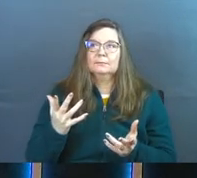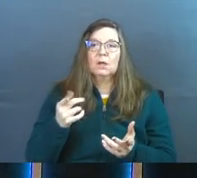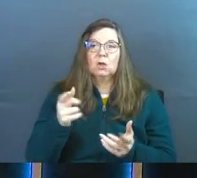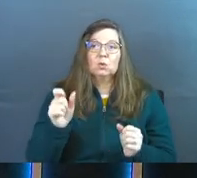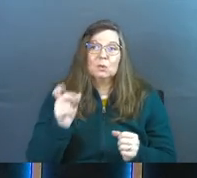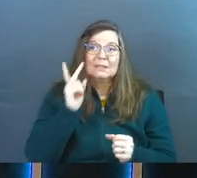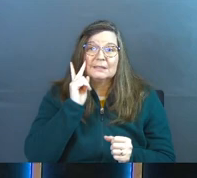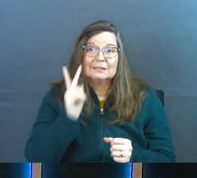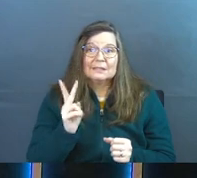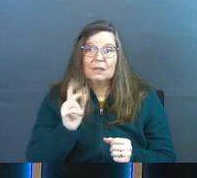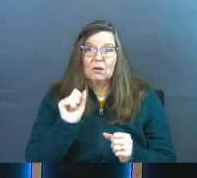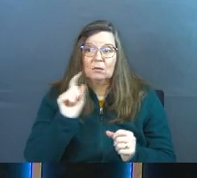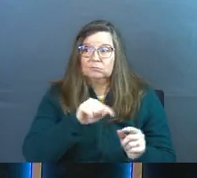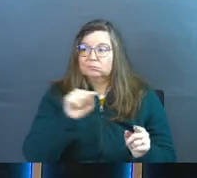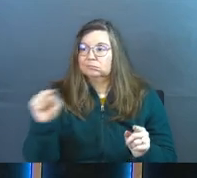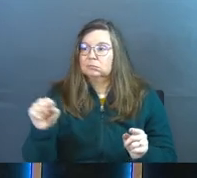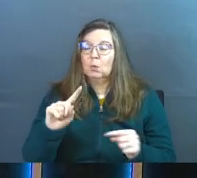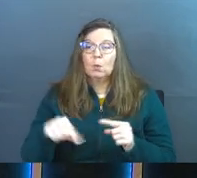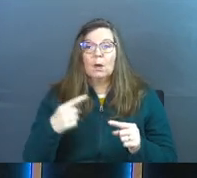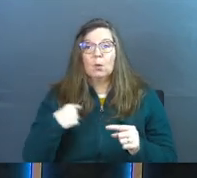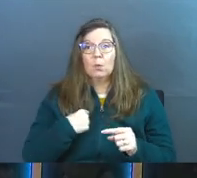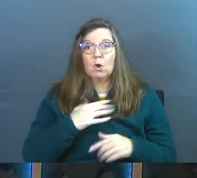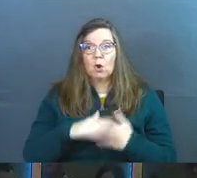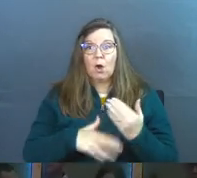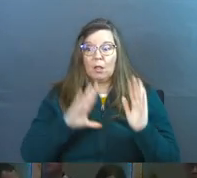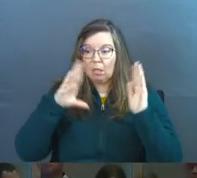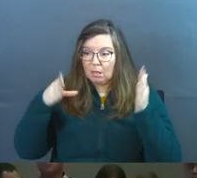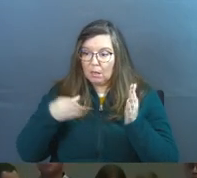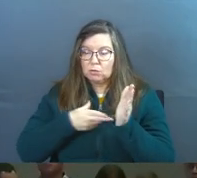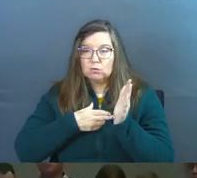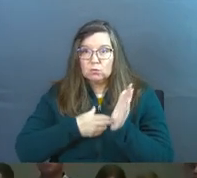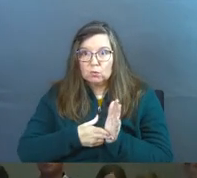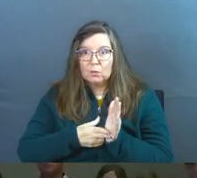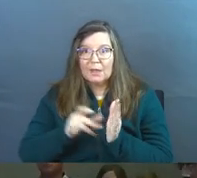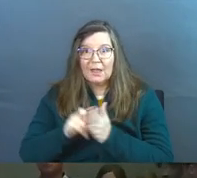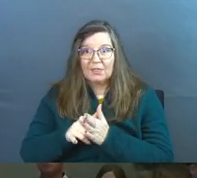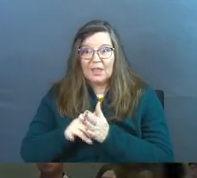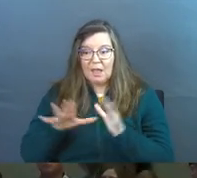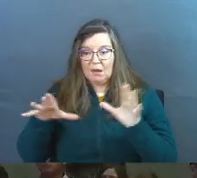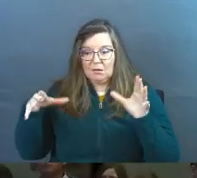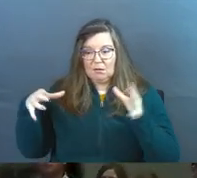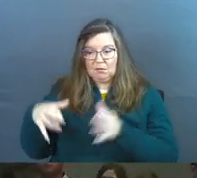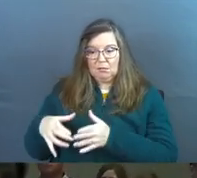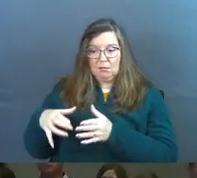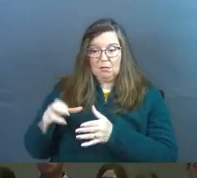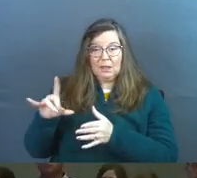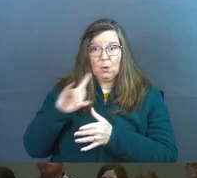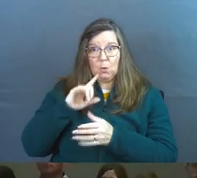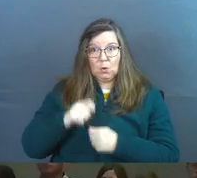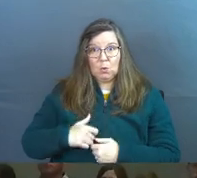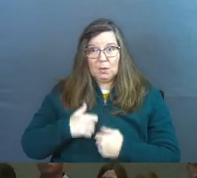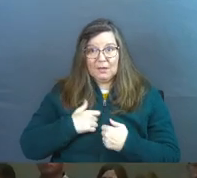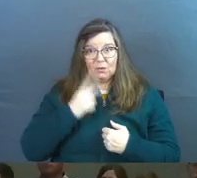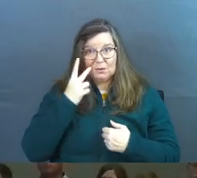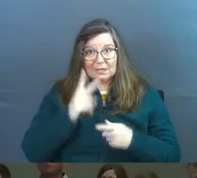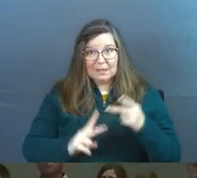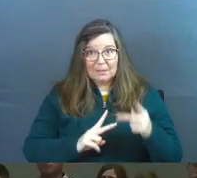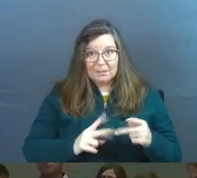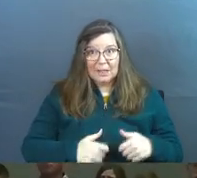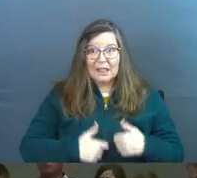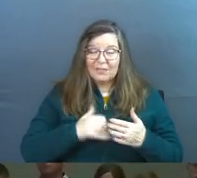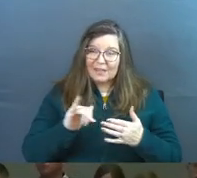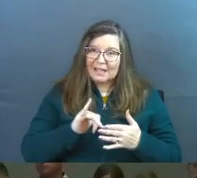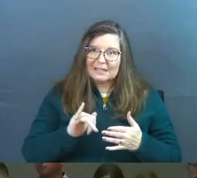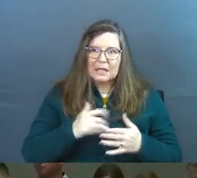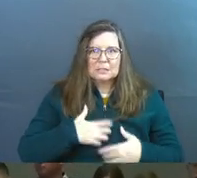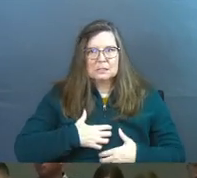And you can see this all over the place. Like, when we're all truth, when we're in that quadrant, maybe that's where you live or you've seen people live,